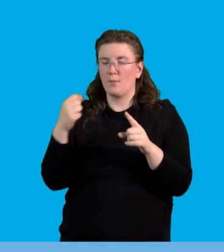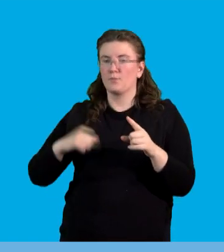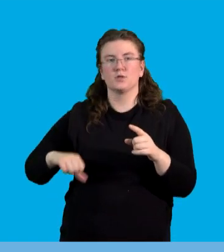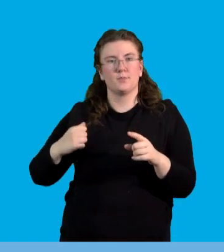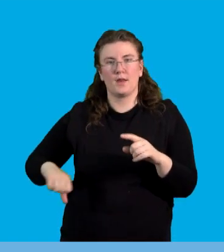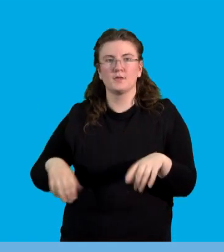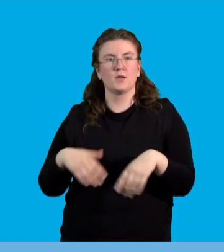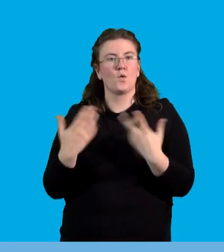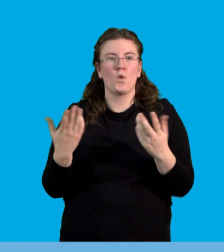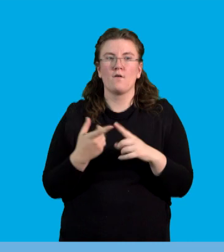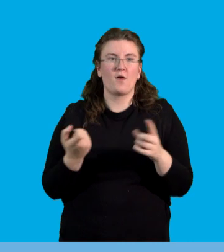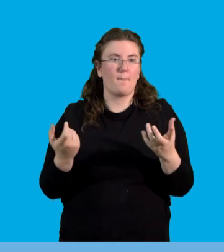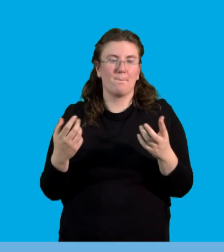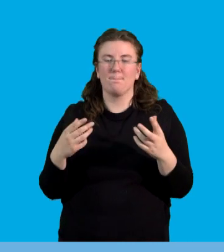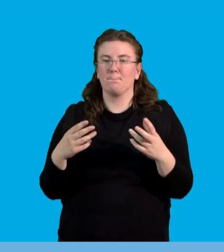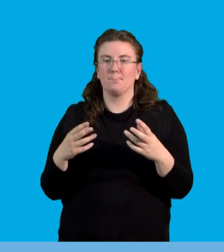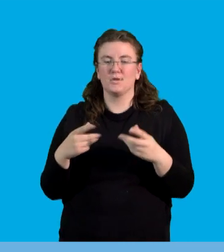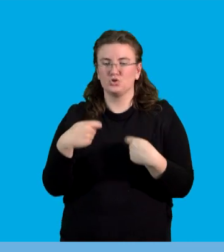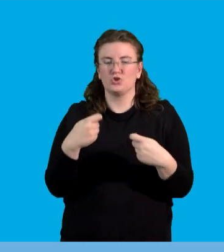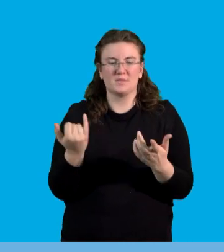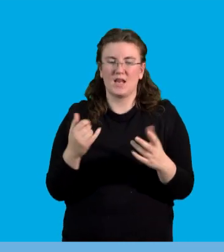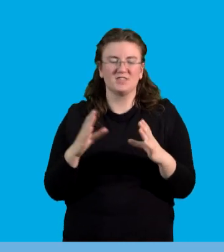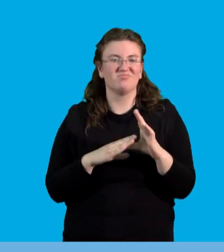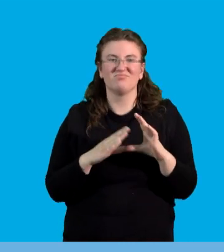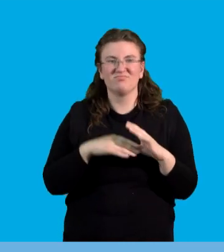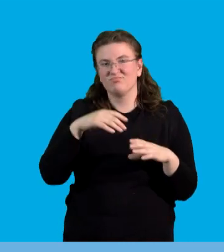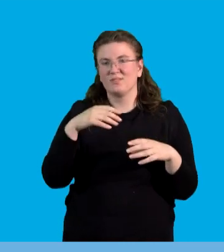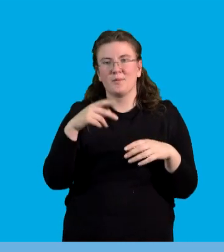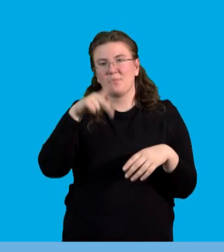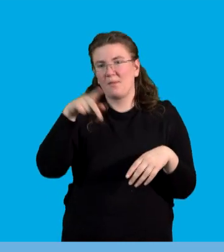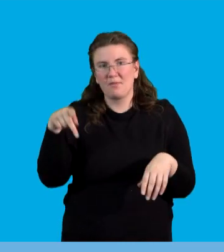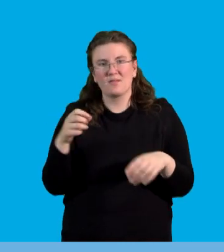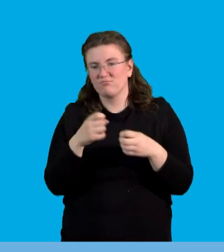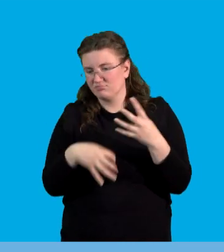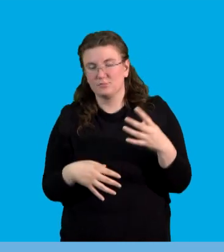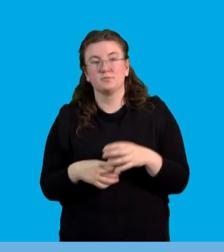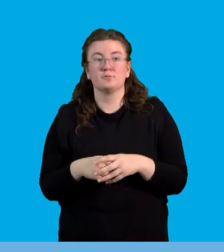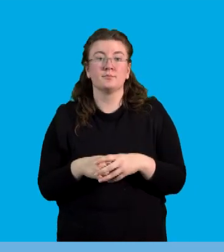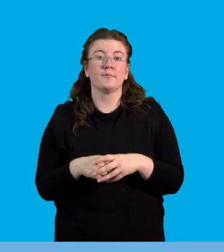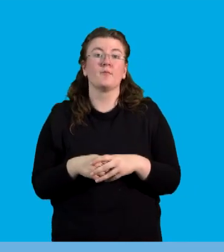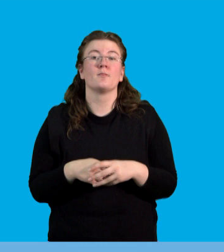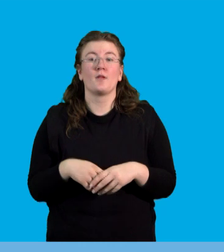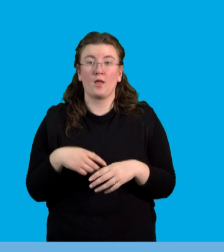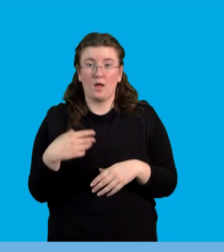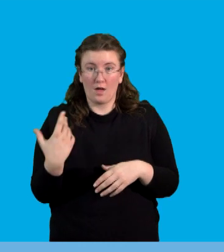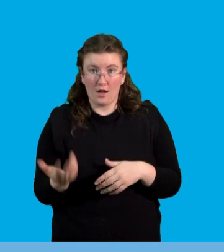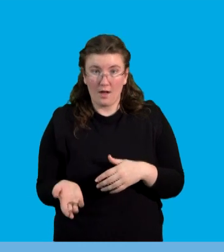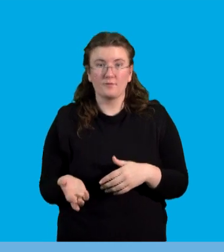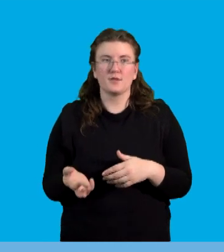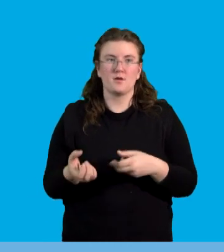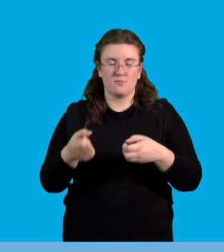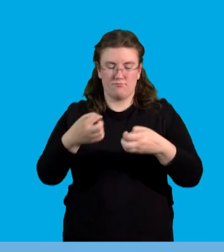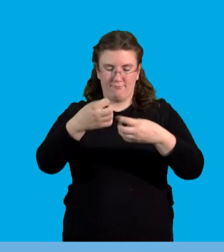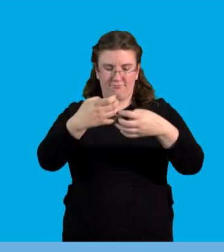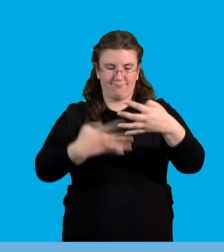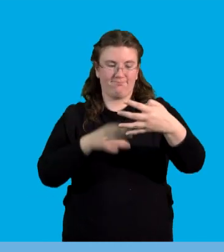the municipality or from most supermarkets. Then the receipt gives token numbers that the consumer must punch into